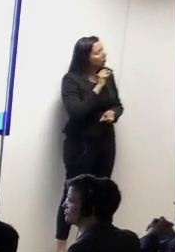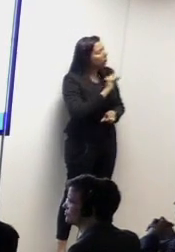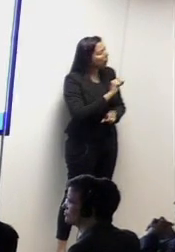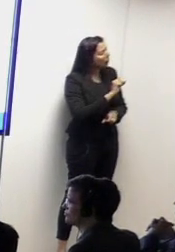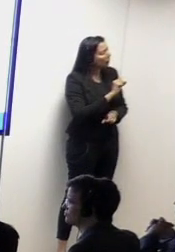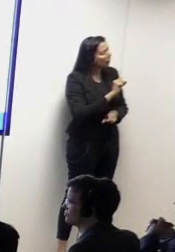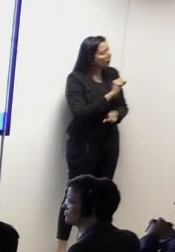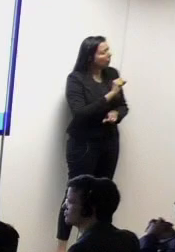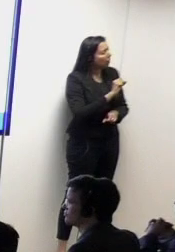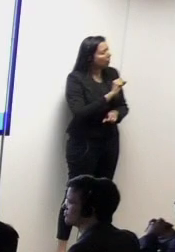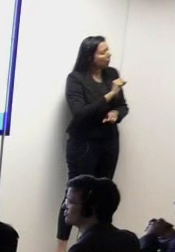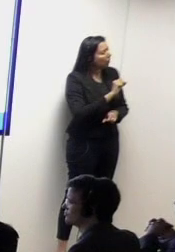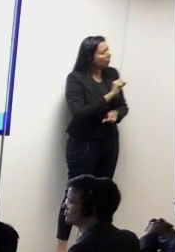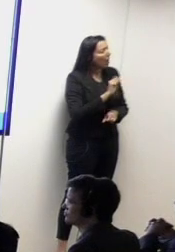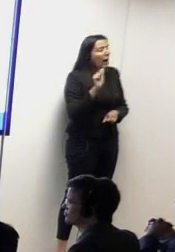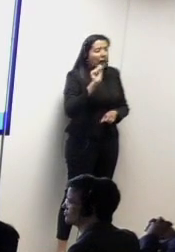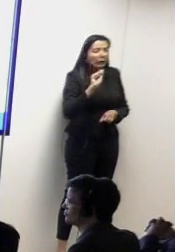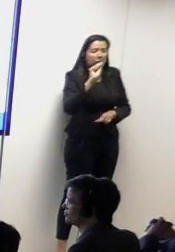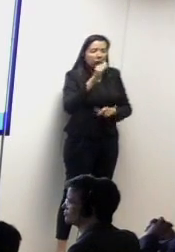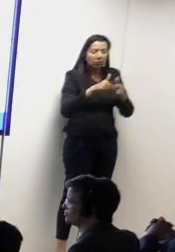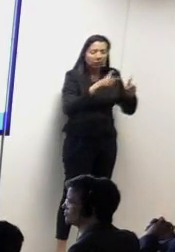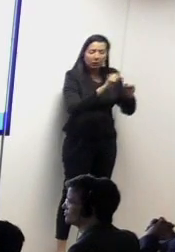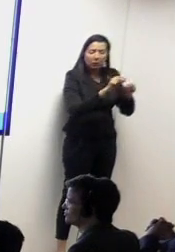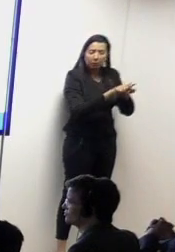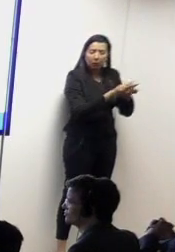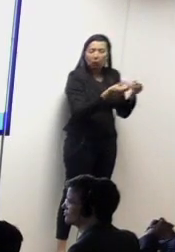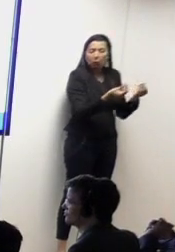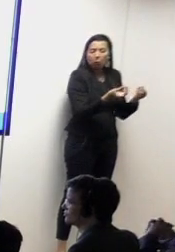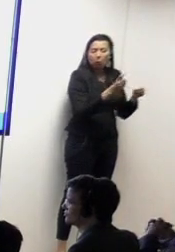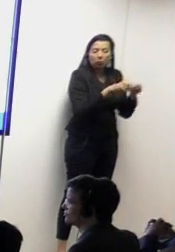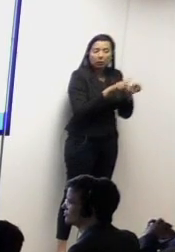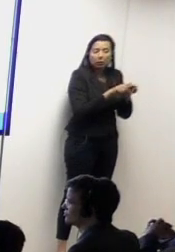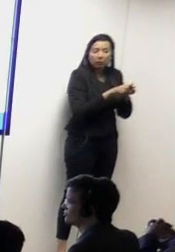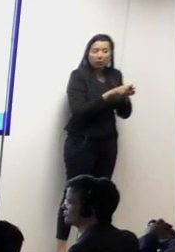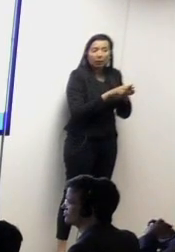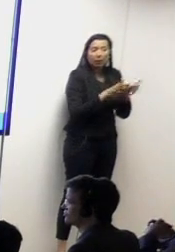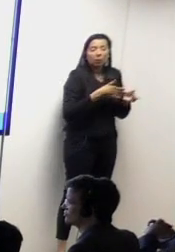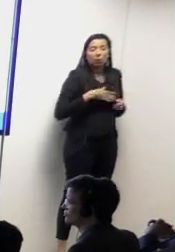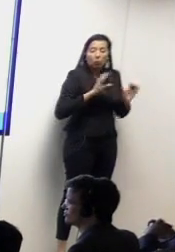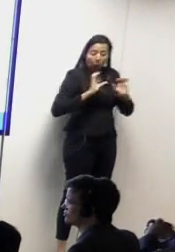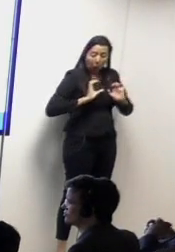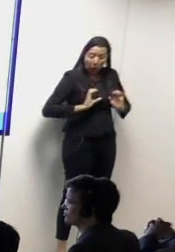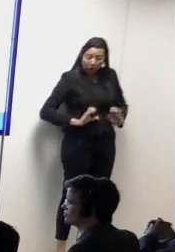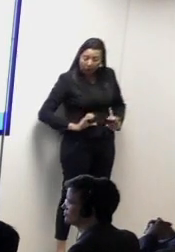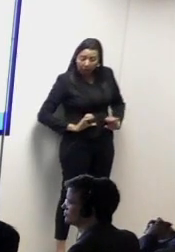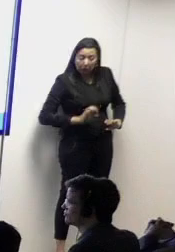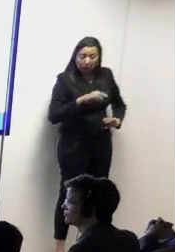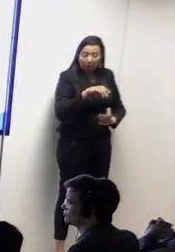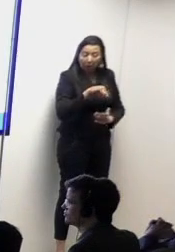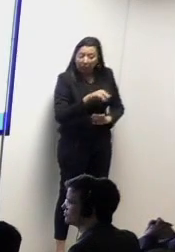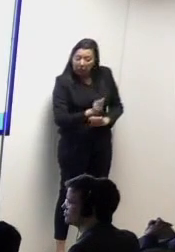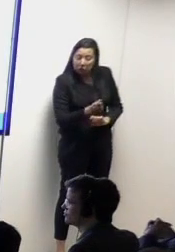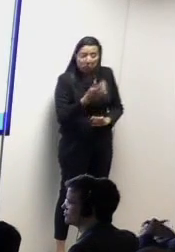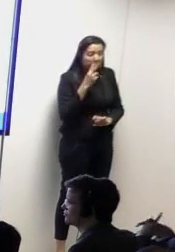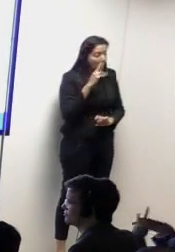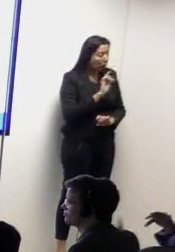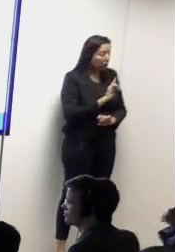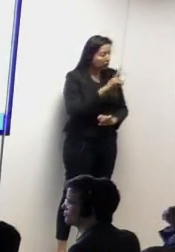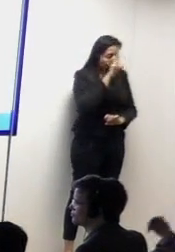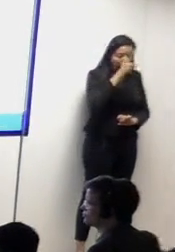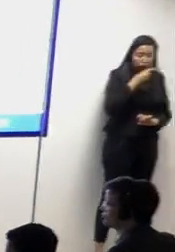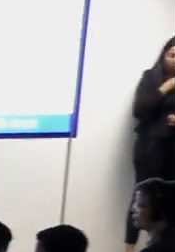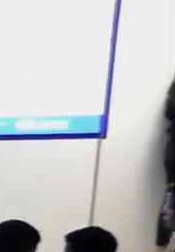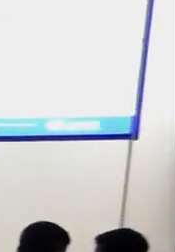did. We look at aggregate behavior, which means on average. We are not looking at specific individuals. Instead of